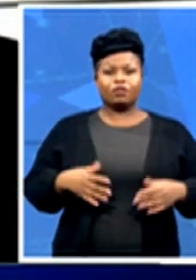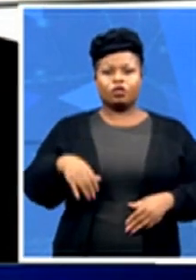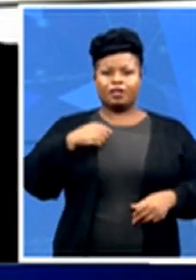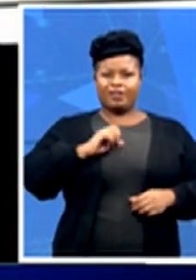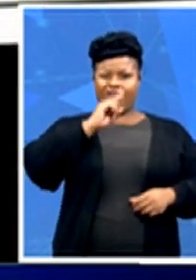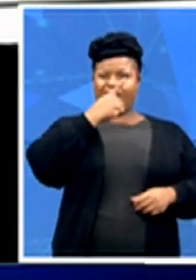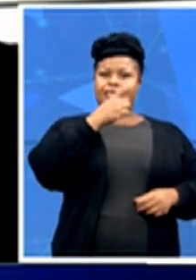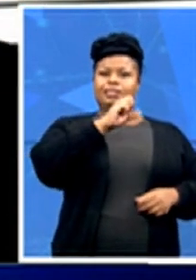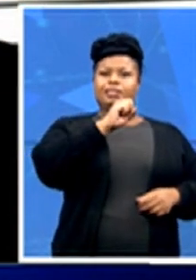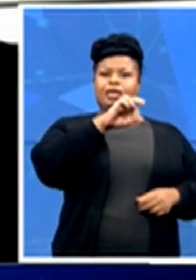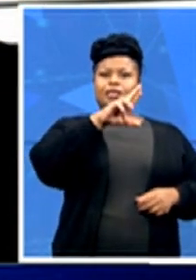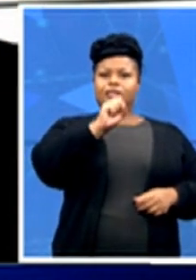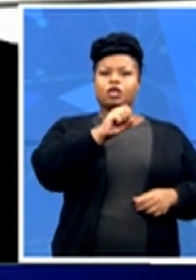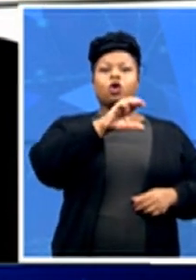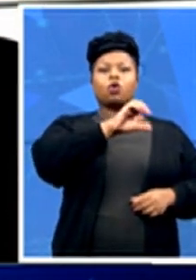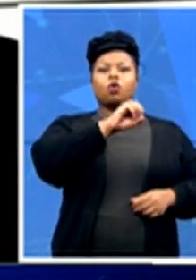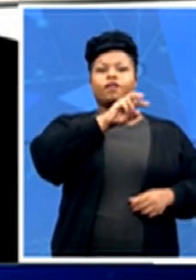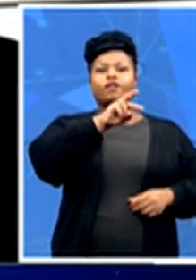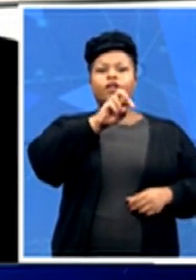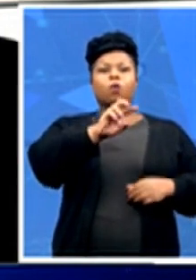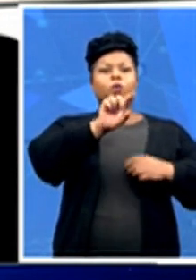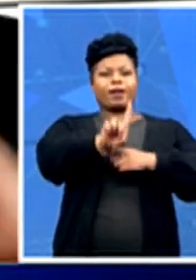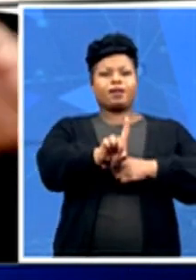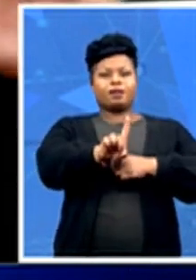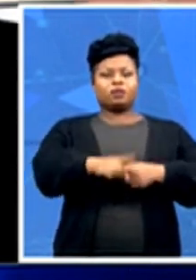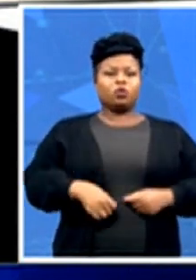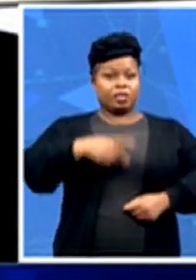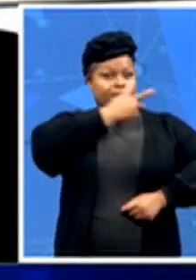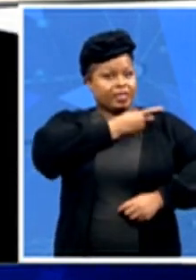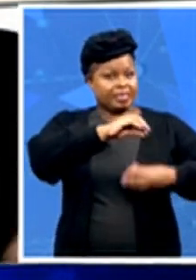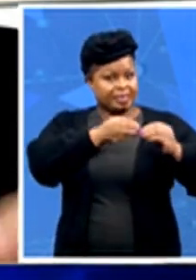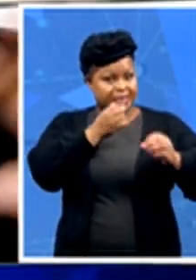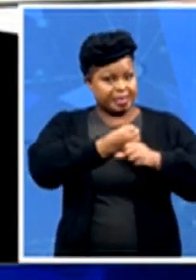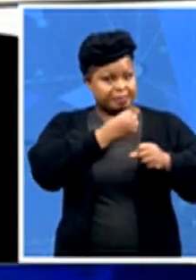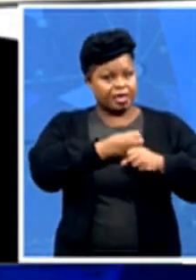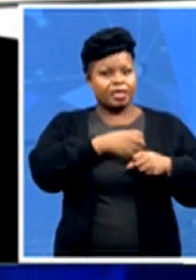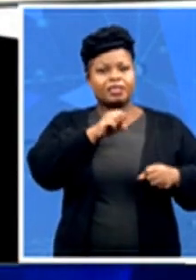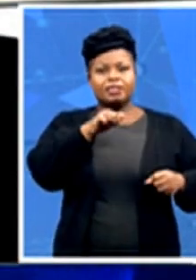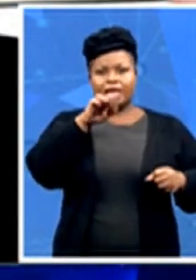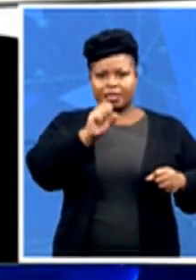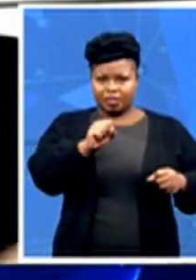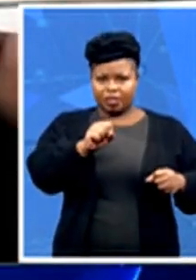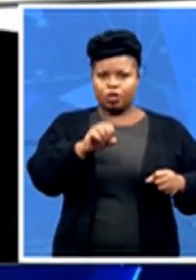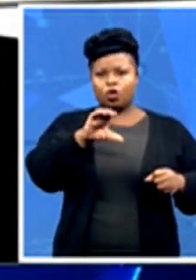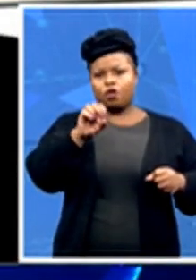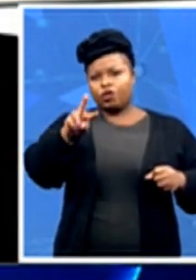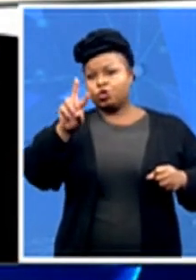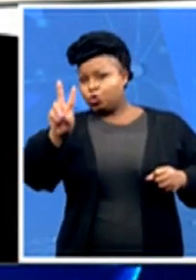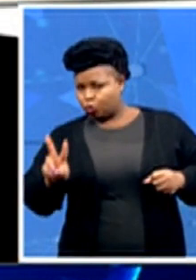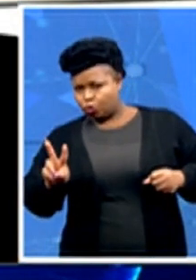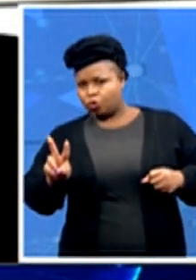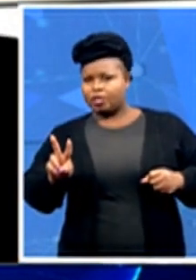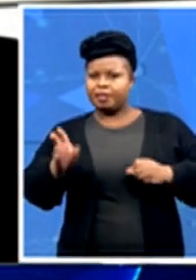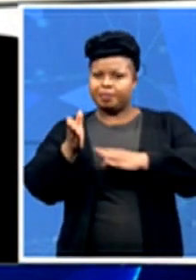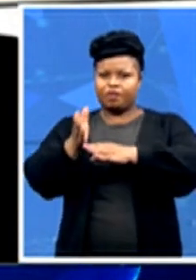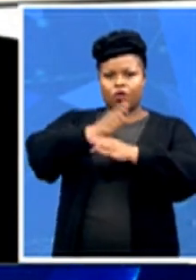SARS-CoV-1. And the vaccines that were developed for SARS-CoV-2 were based on the original work that was done some